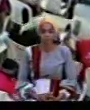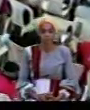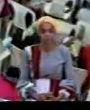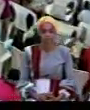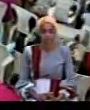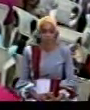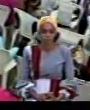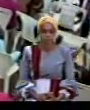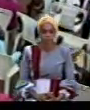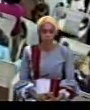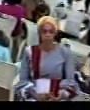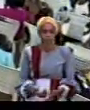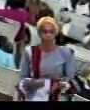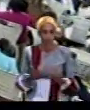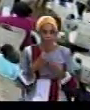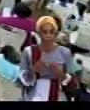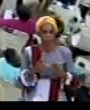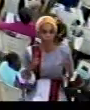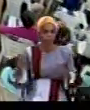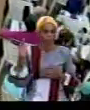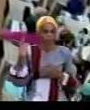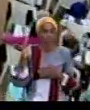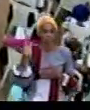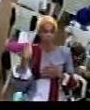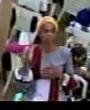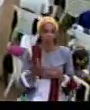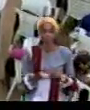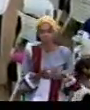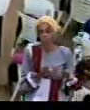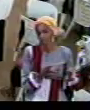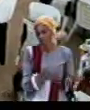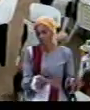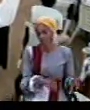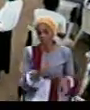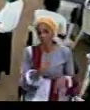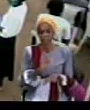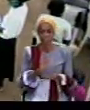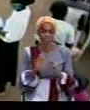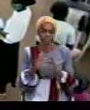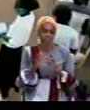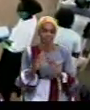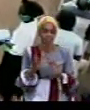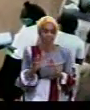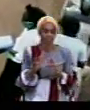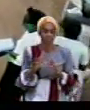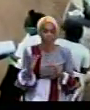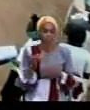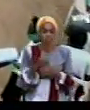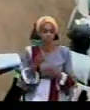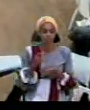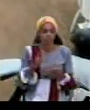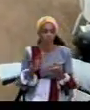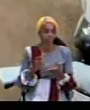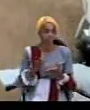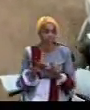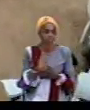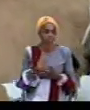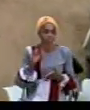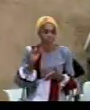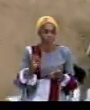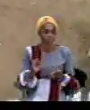We have great testimonies happening online. We'll take you straight to South